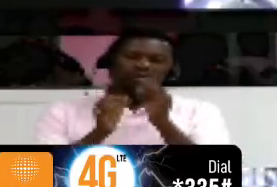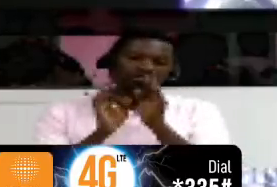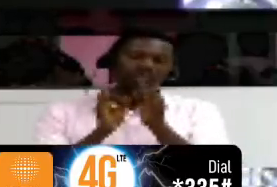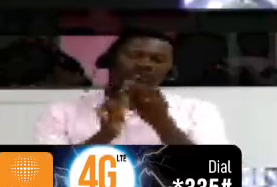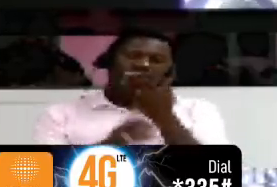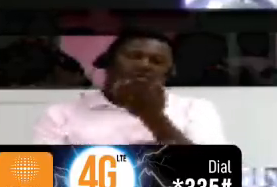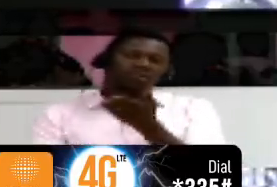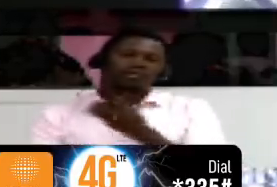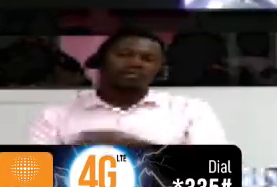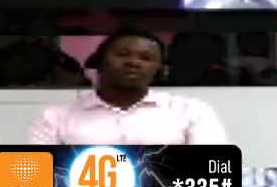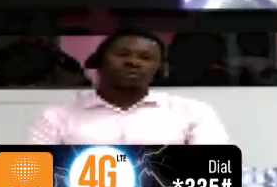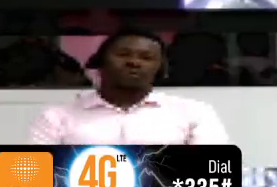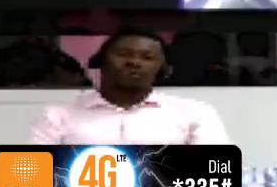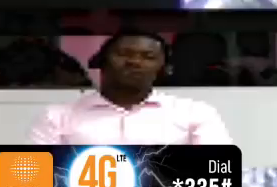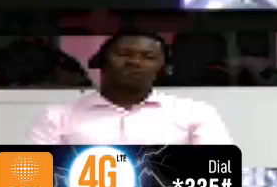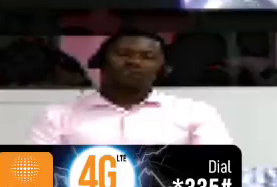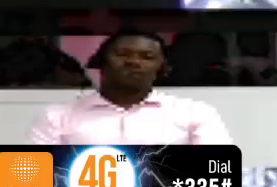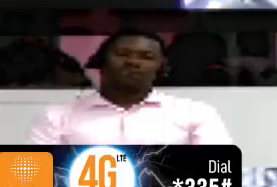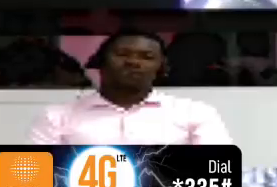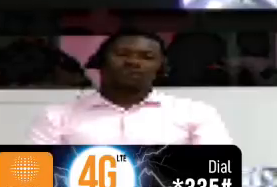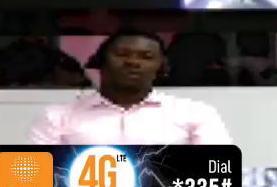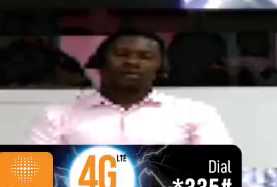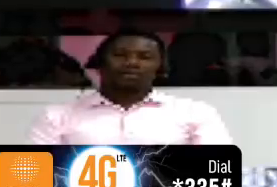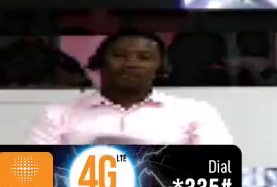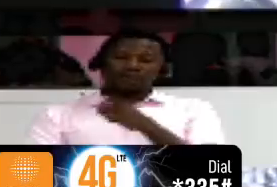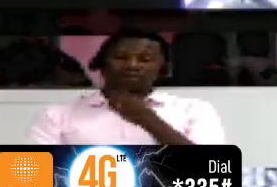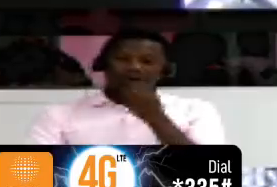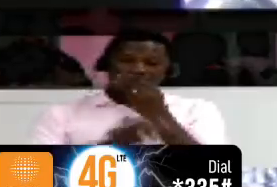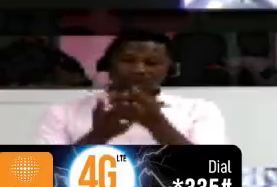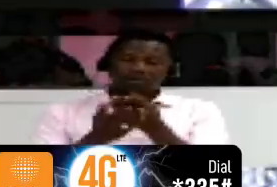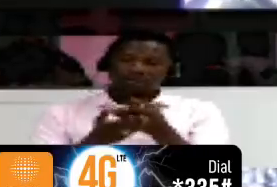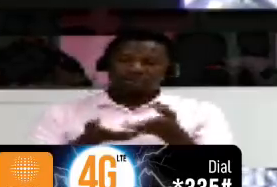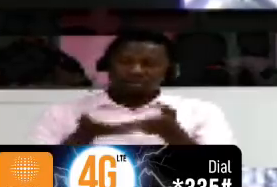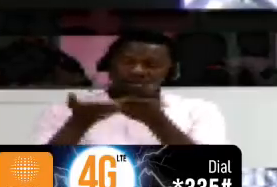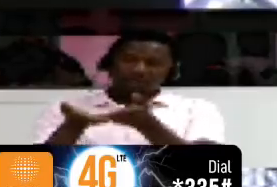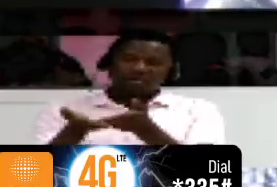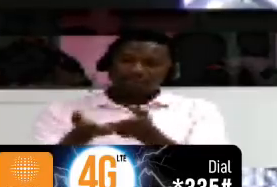Did she also provide any information as to